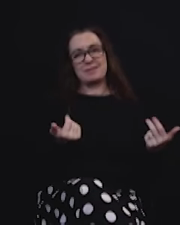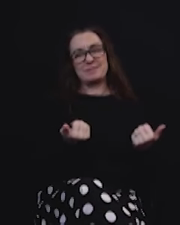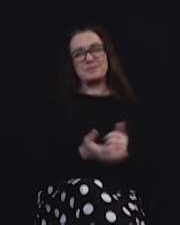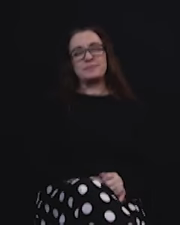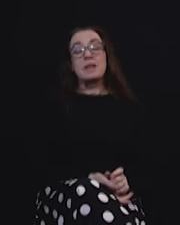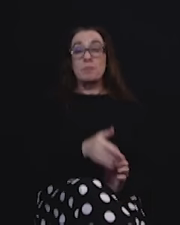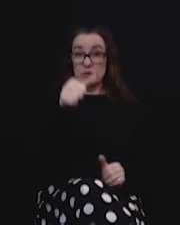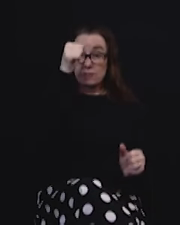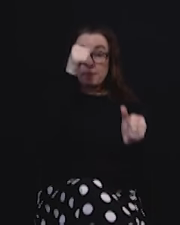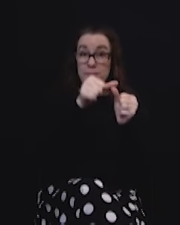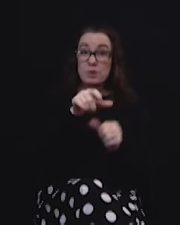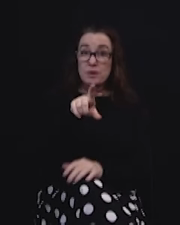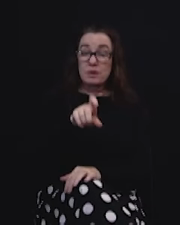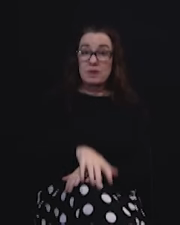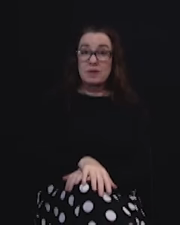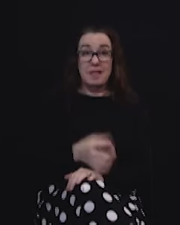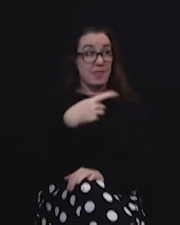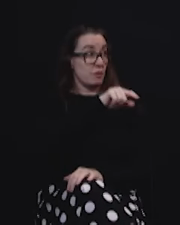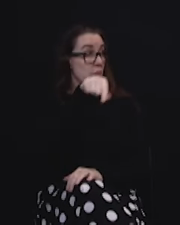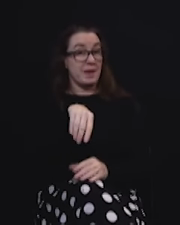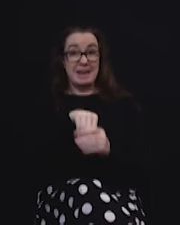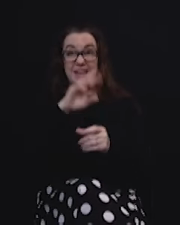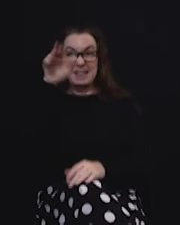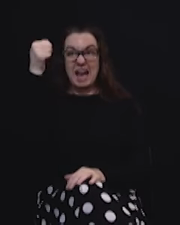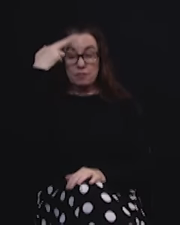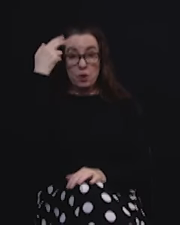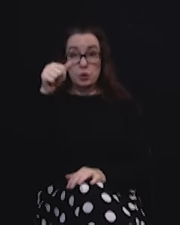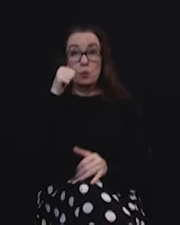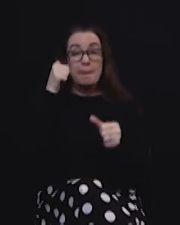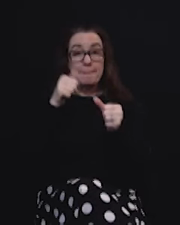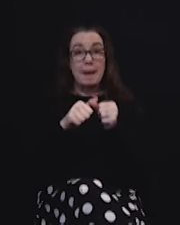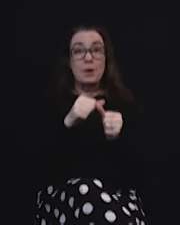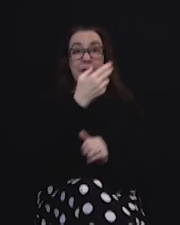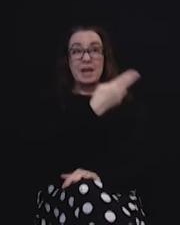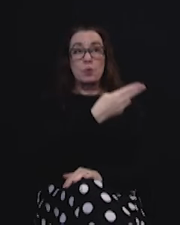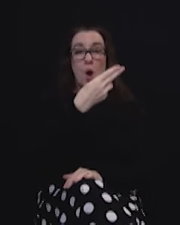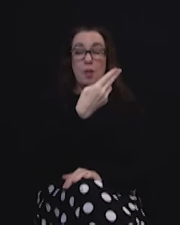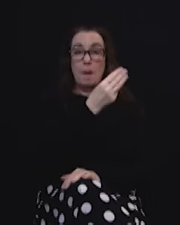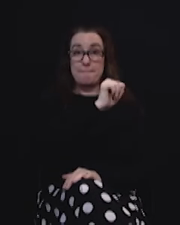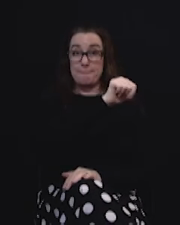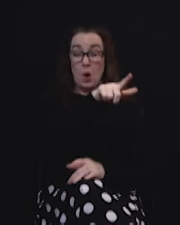But do you remember? Those of you who've been in Nashville for a minute, you remember what the Hickory Hollow Mall was?